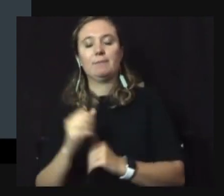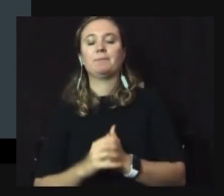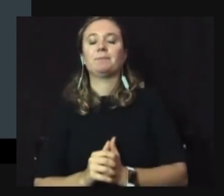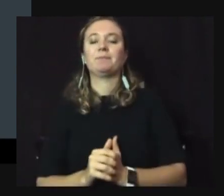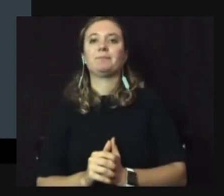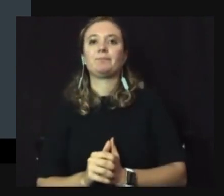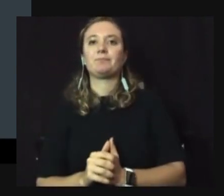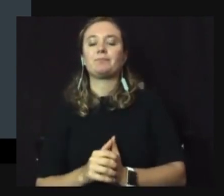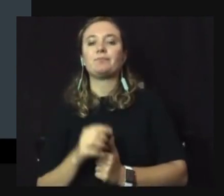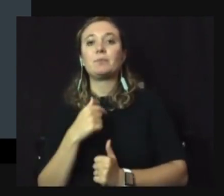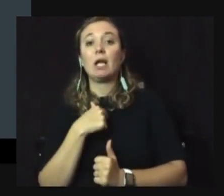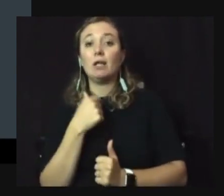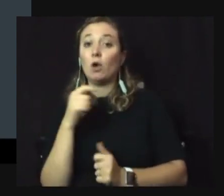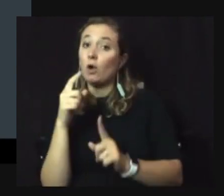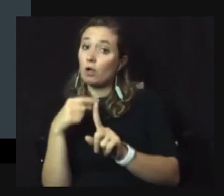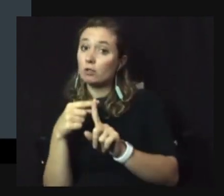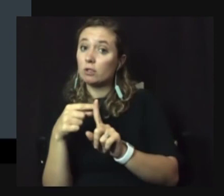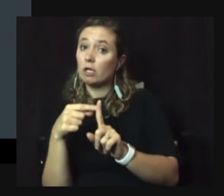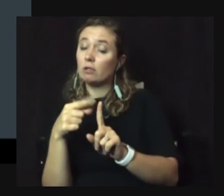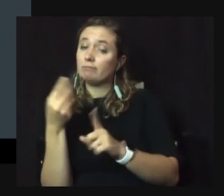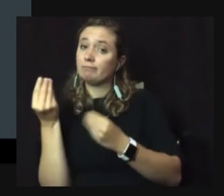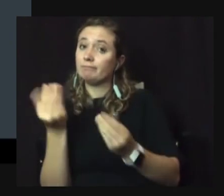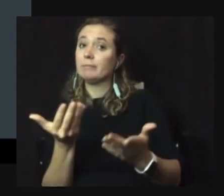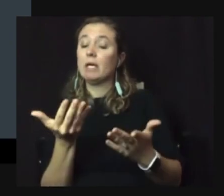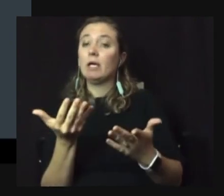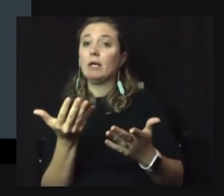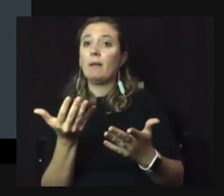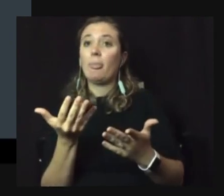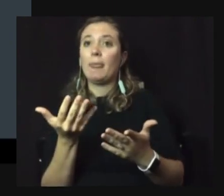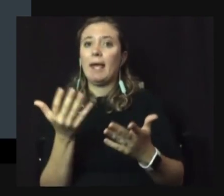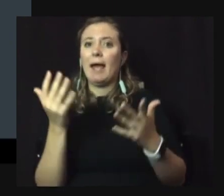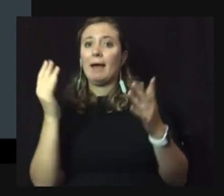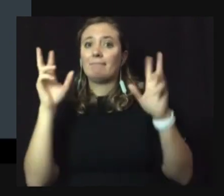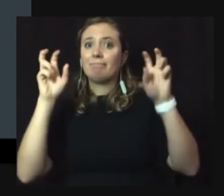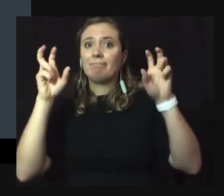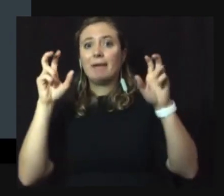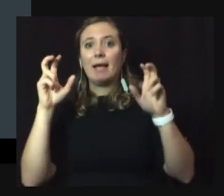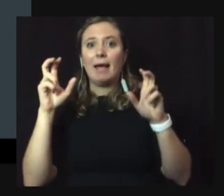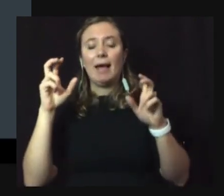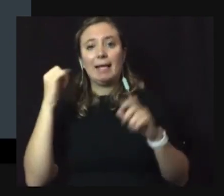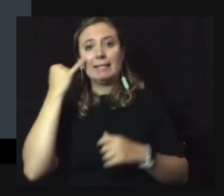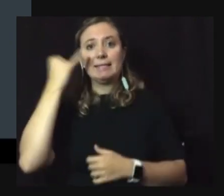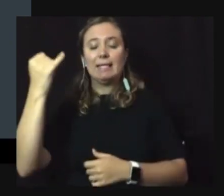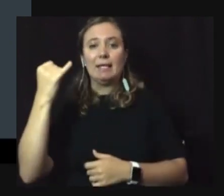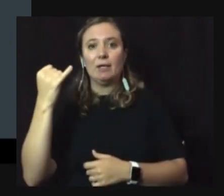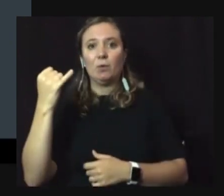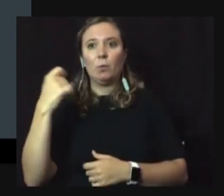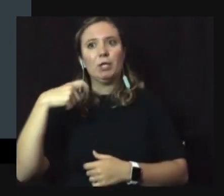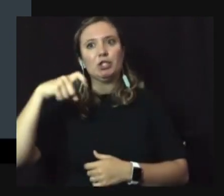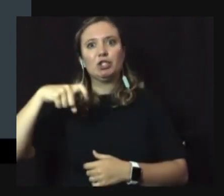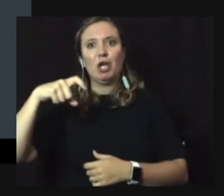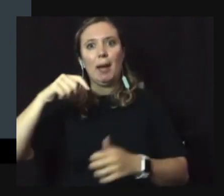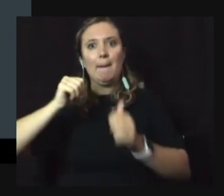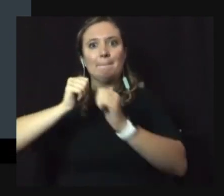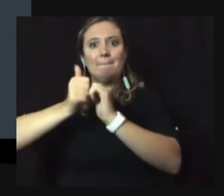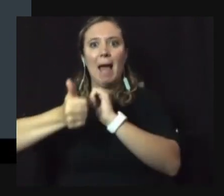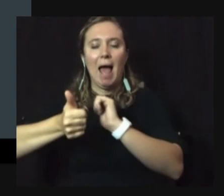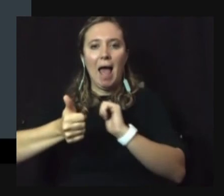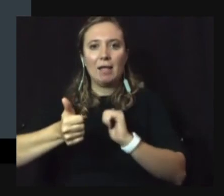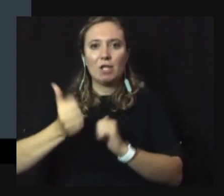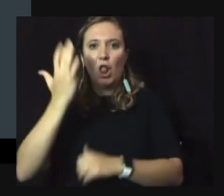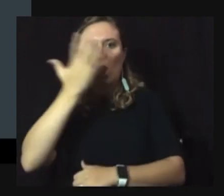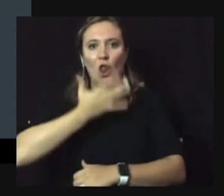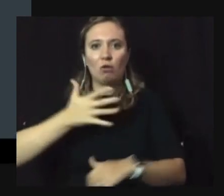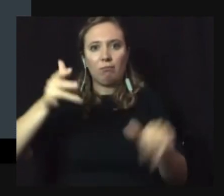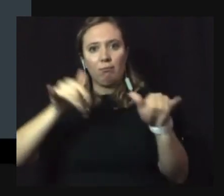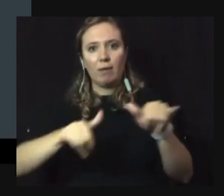say that the idea that we should pass is rooted in a lot of ableism. And